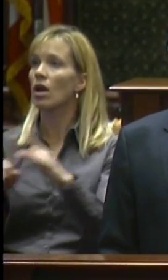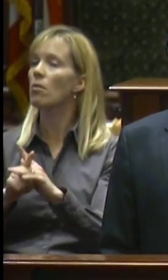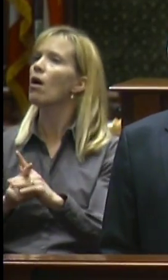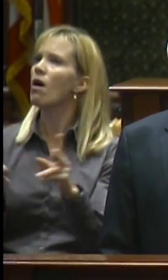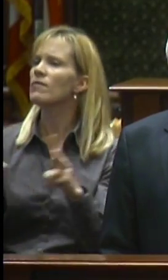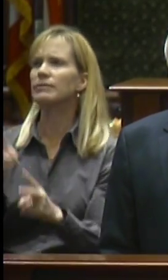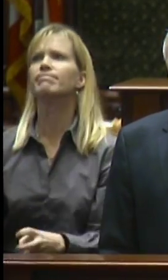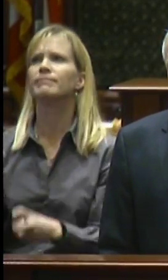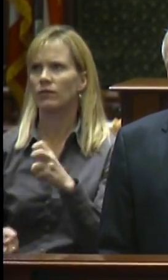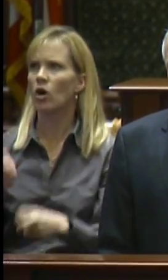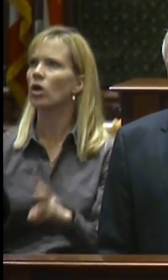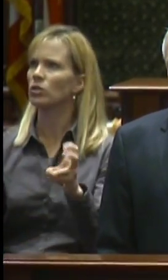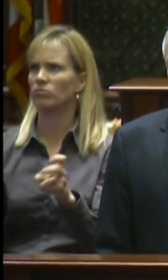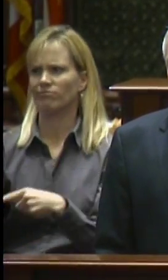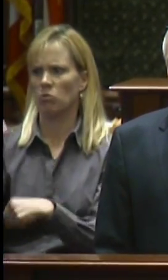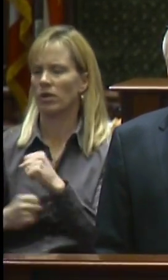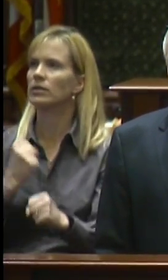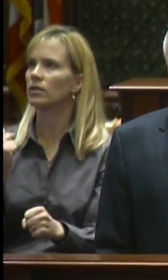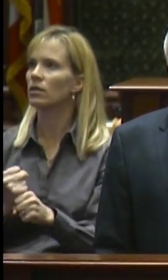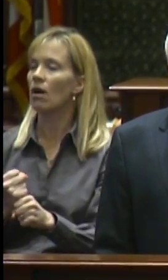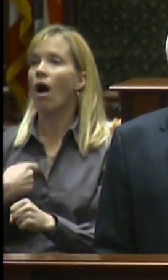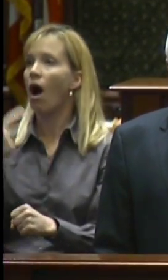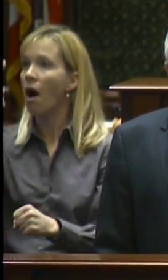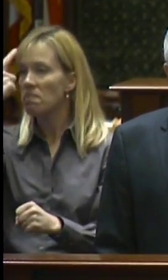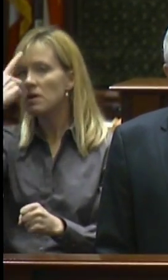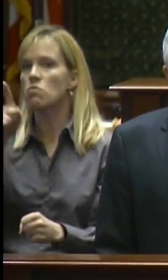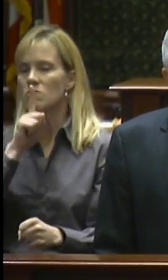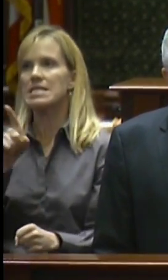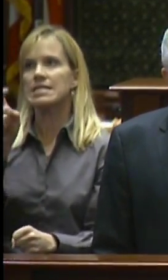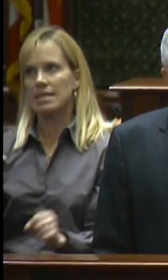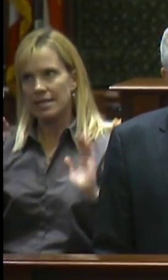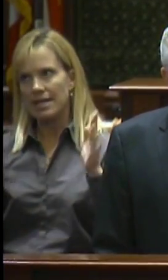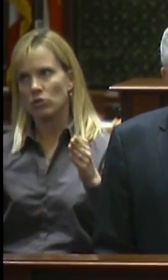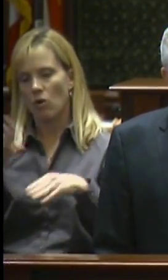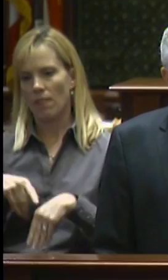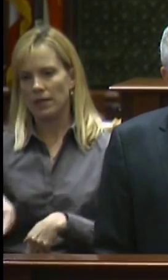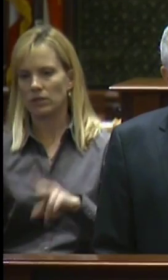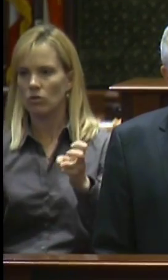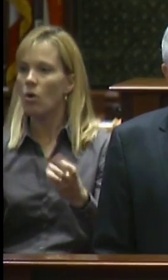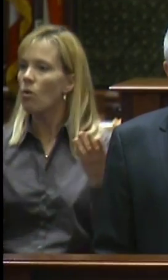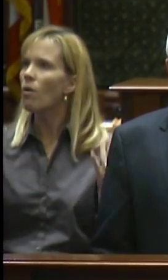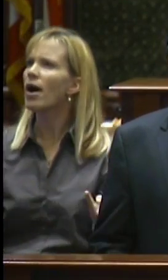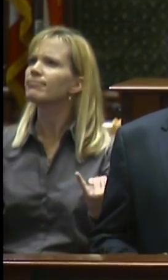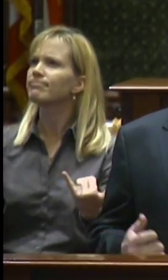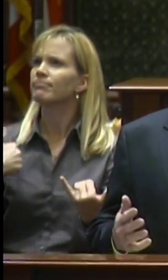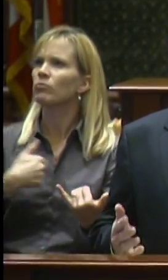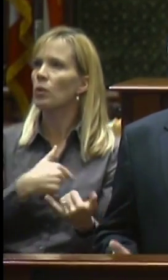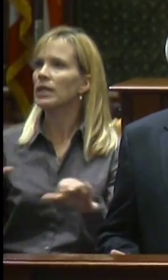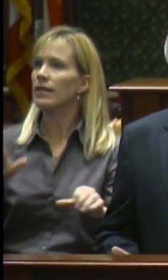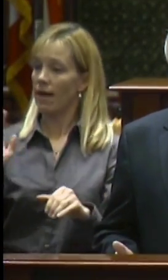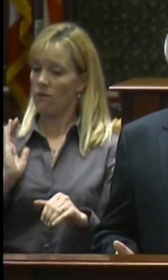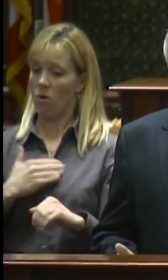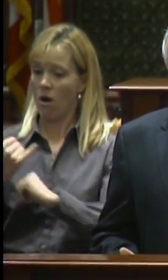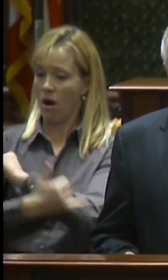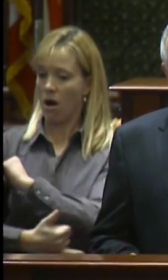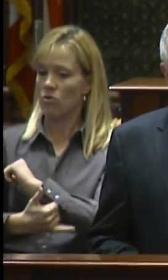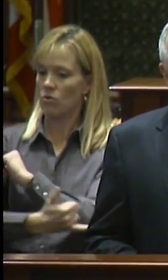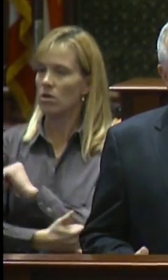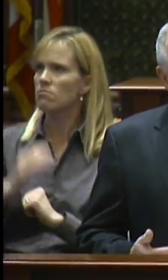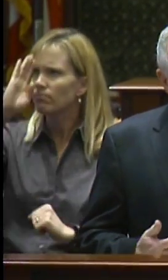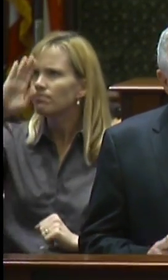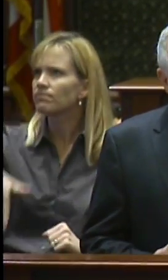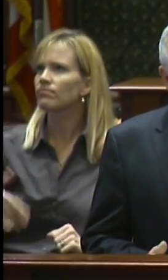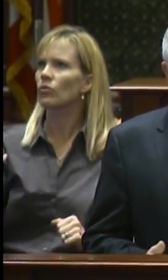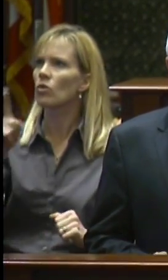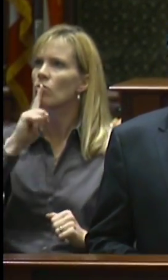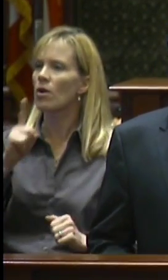a very difficult one in the past year that I think really needs attention because it's something that we did for our country. You know,